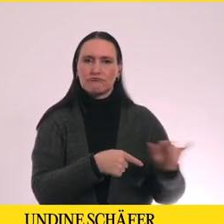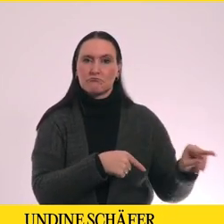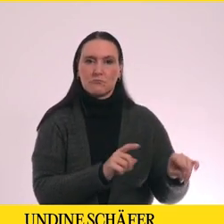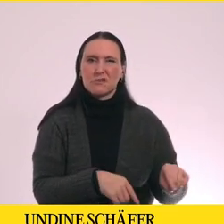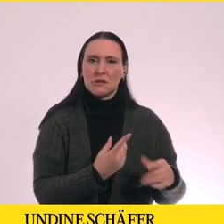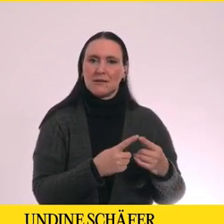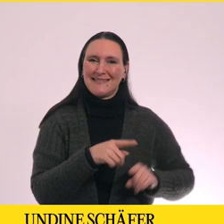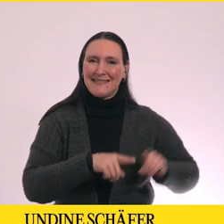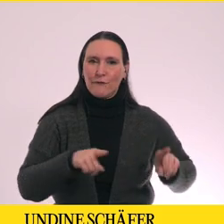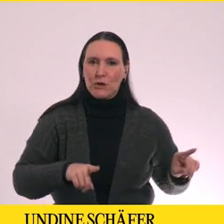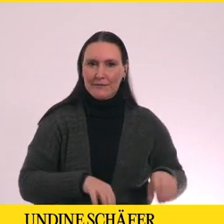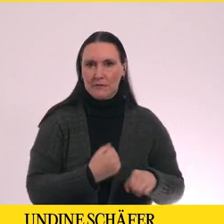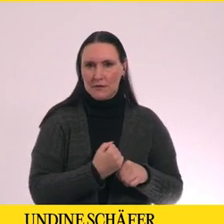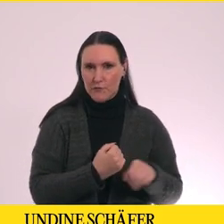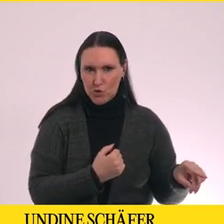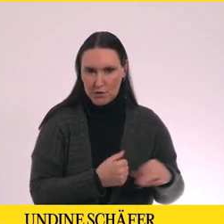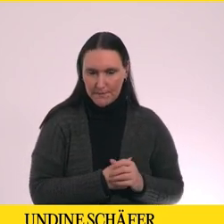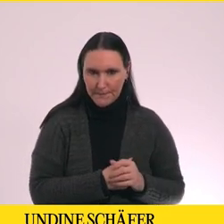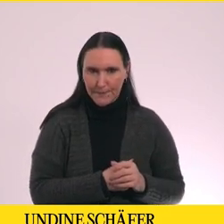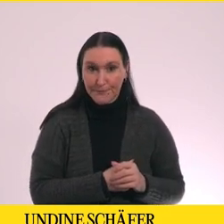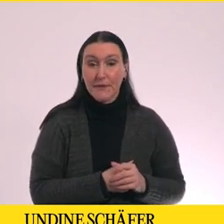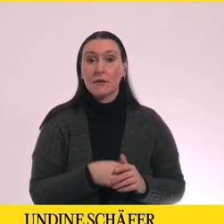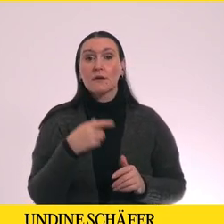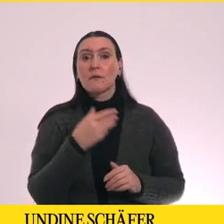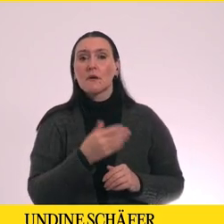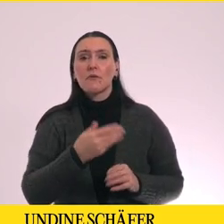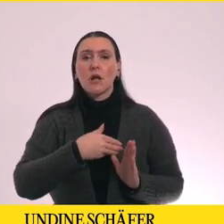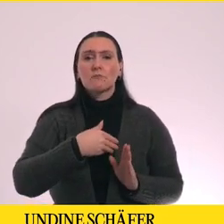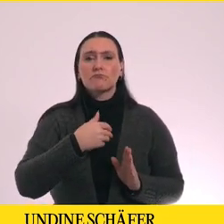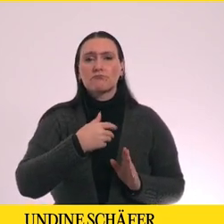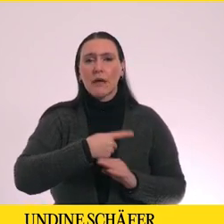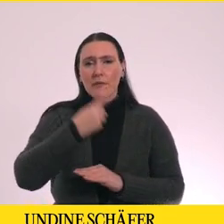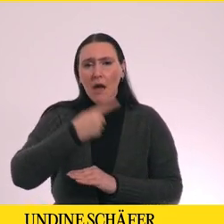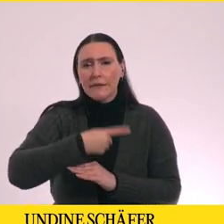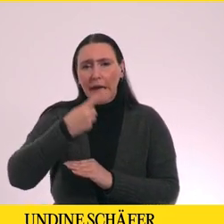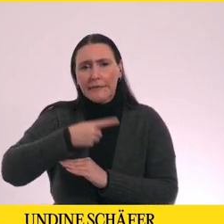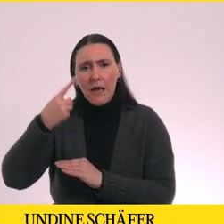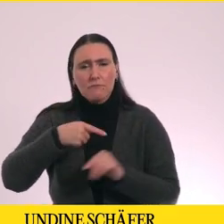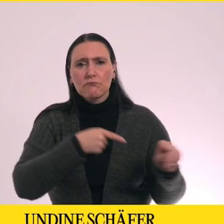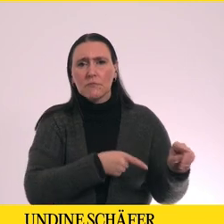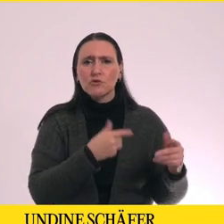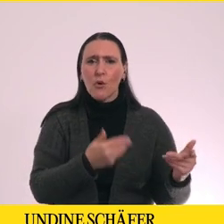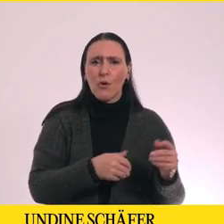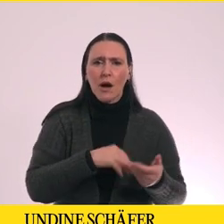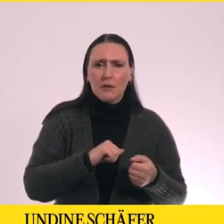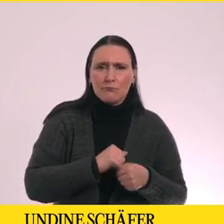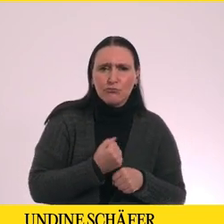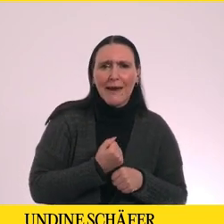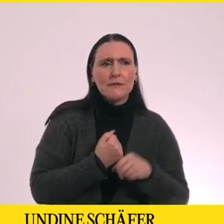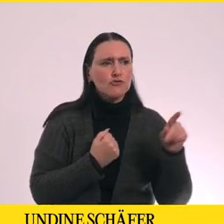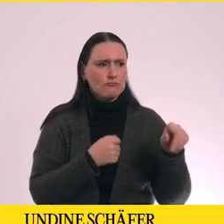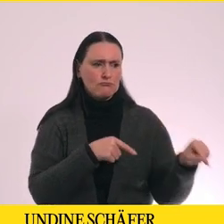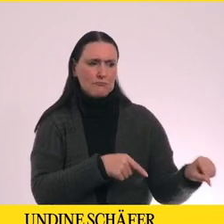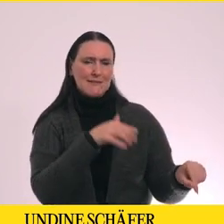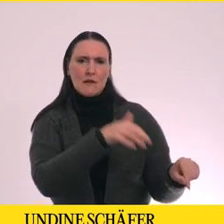that through our everyday practices, we create a culture in a way of implementation.